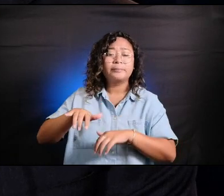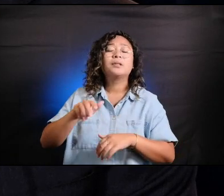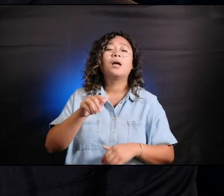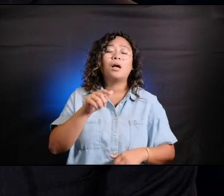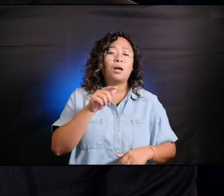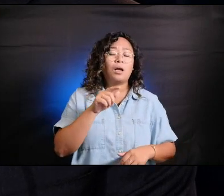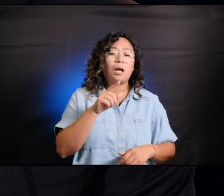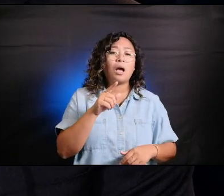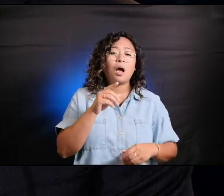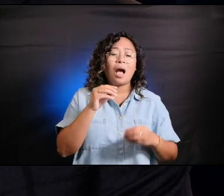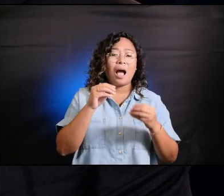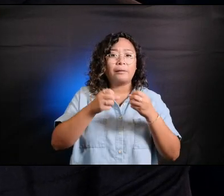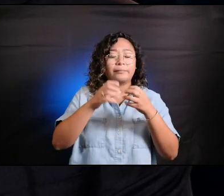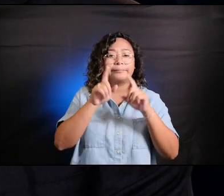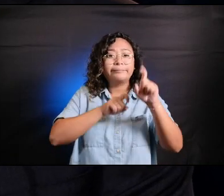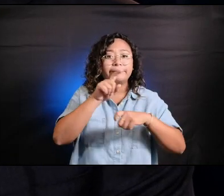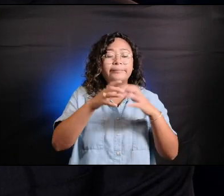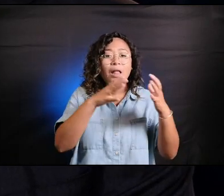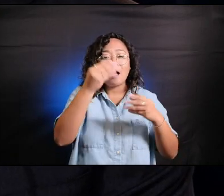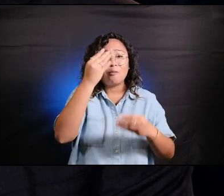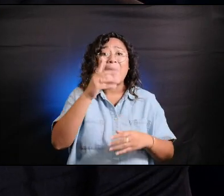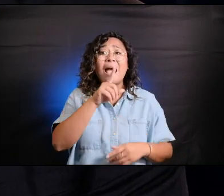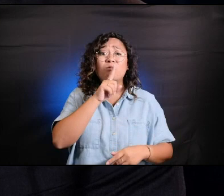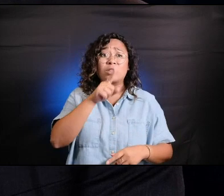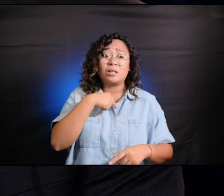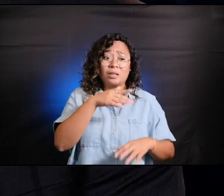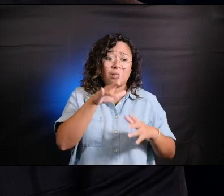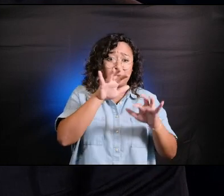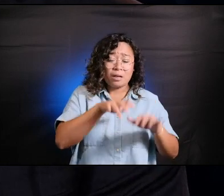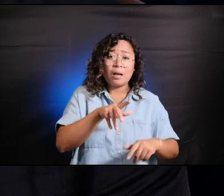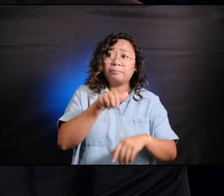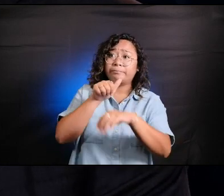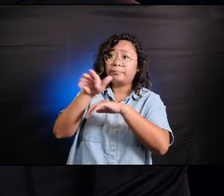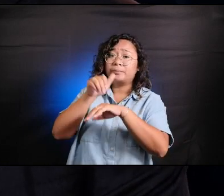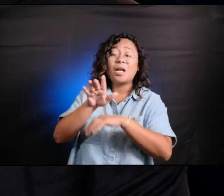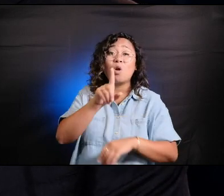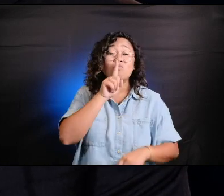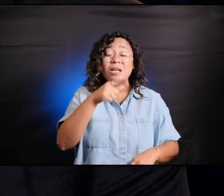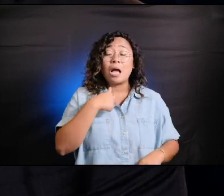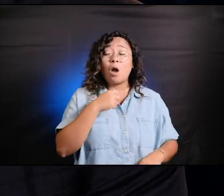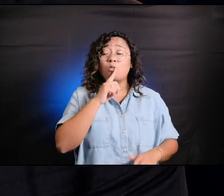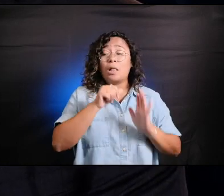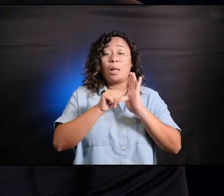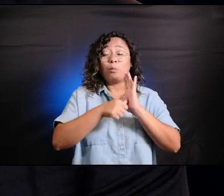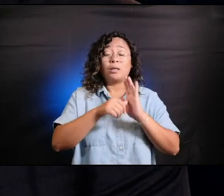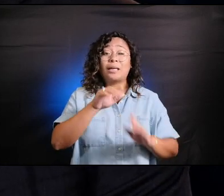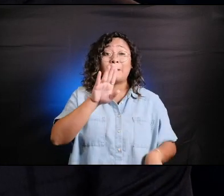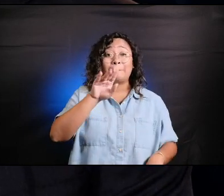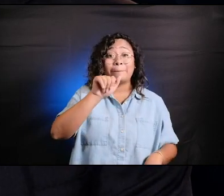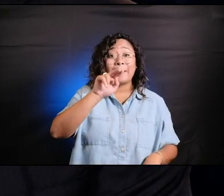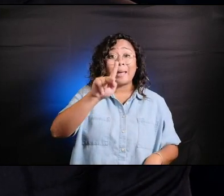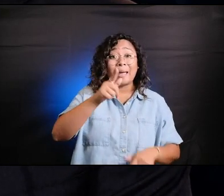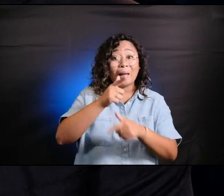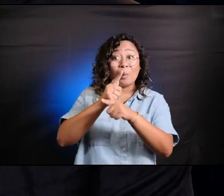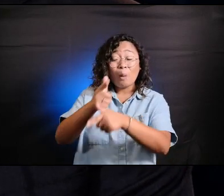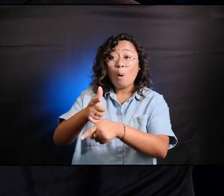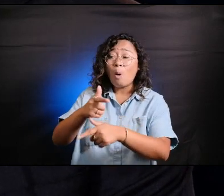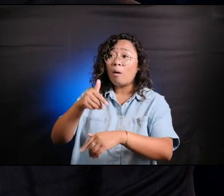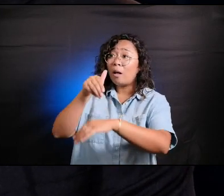more information, and they get those turned around pretty quickly. I am so impressed. I have never seen a bank loan come through